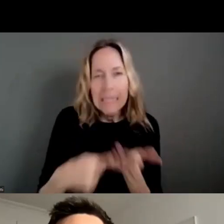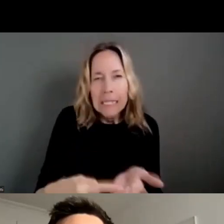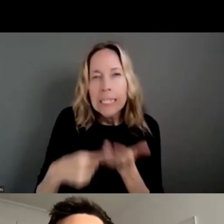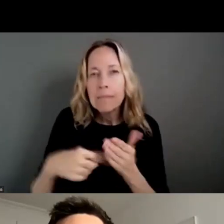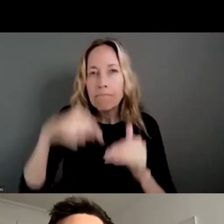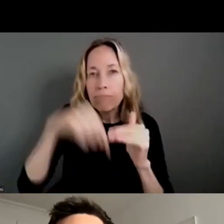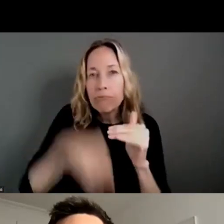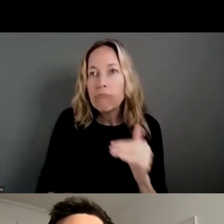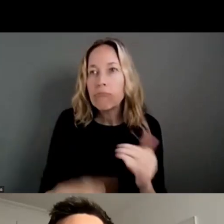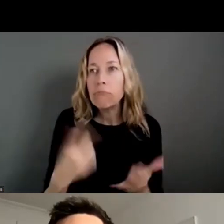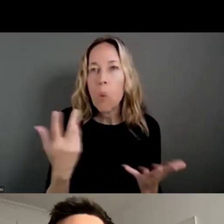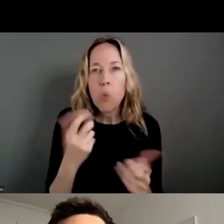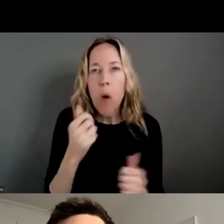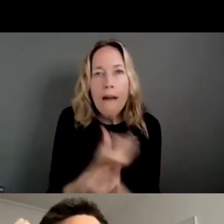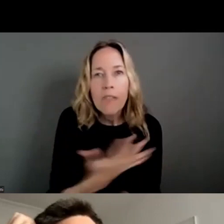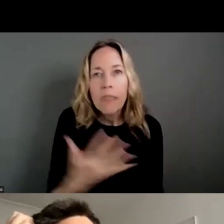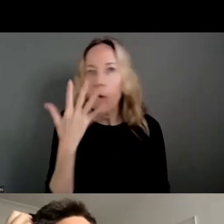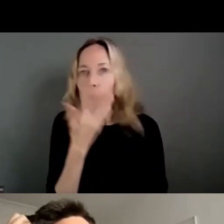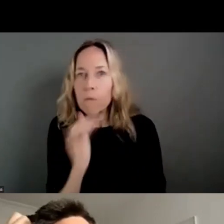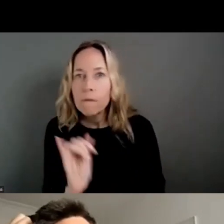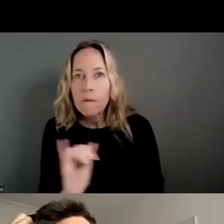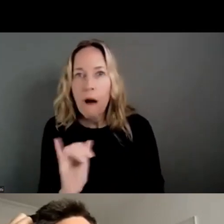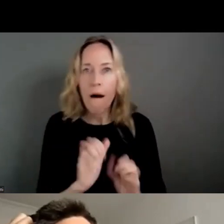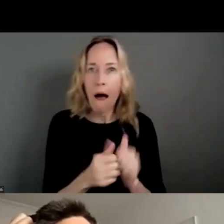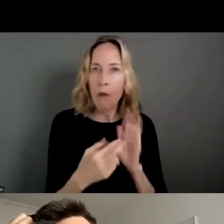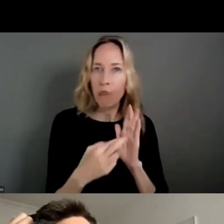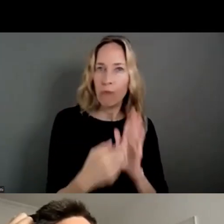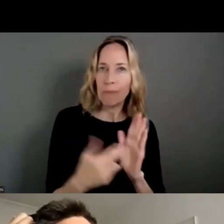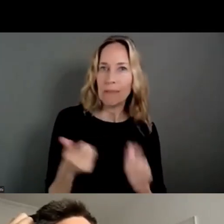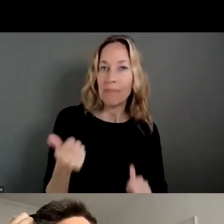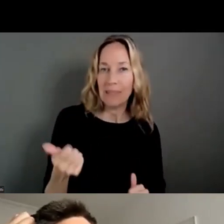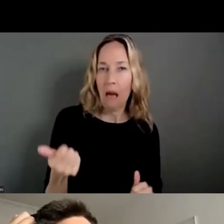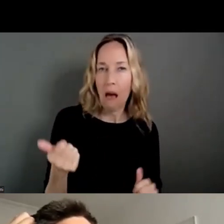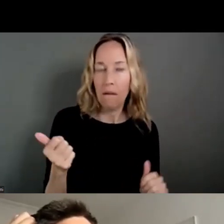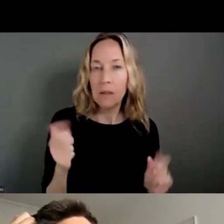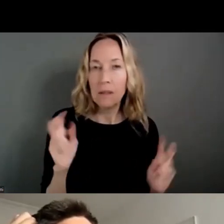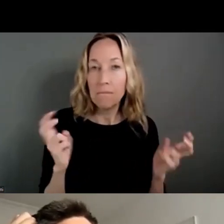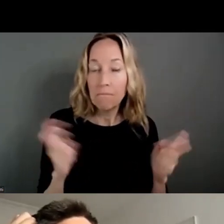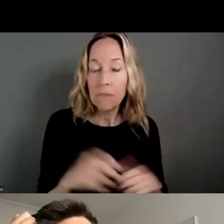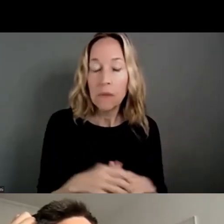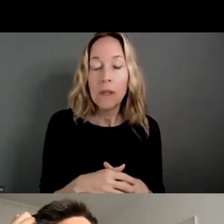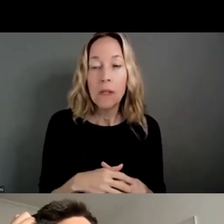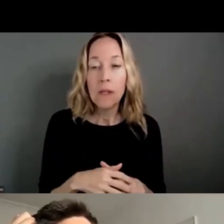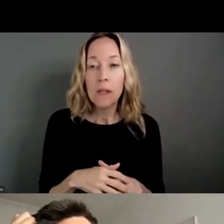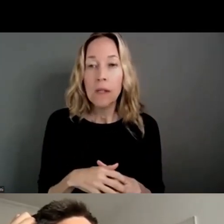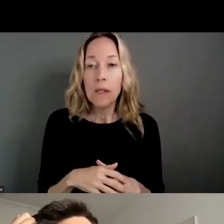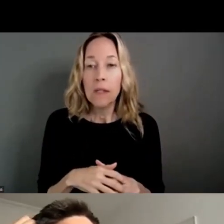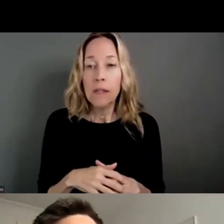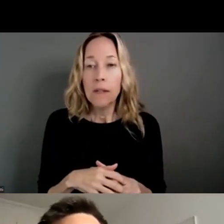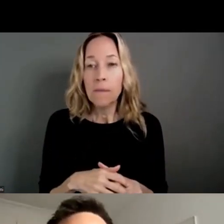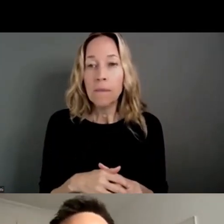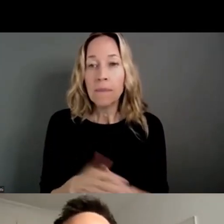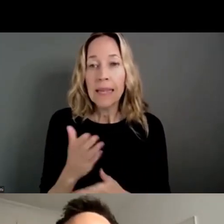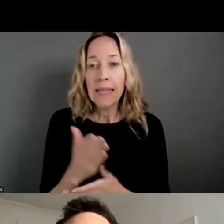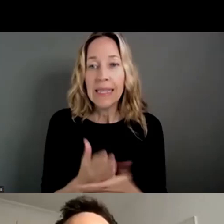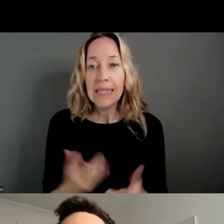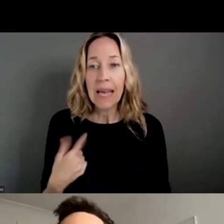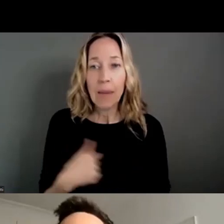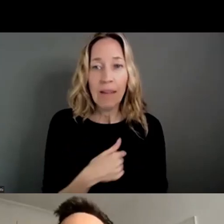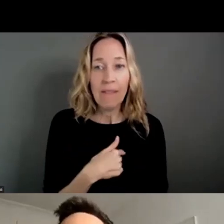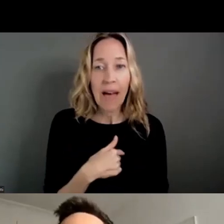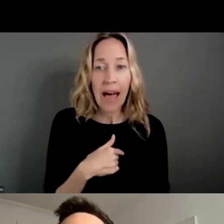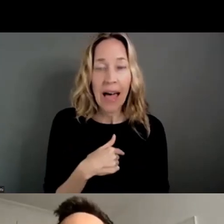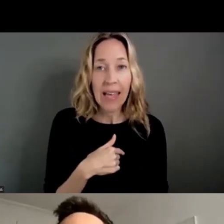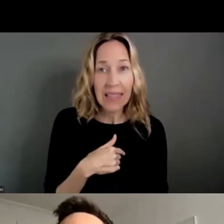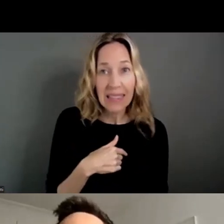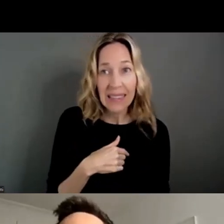like. And, it's sort of heartening and demoralizing, I think, for some of us to hear news like that,